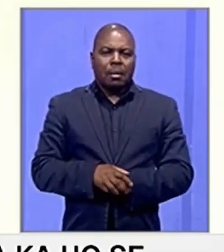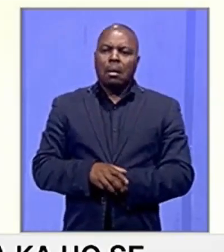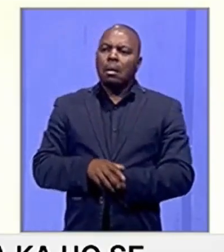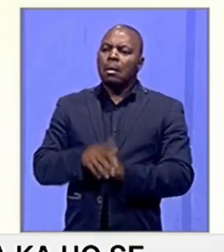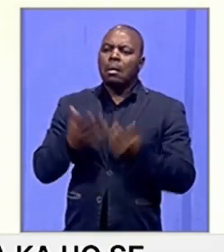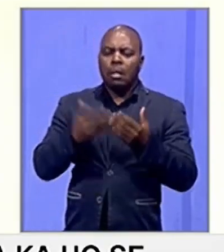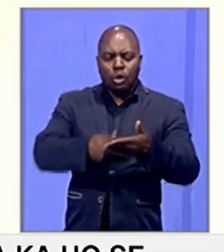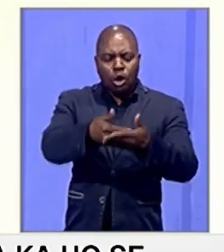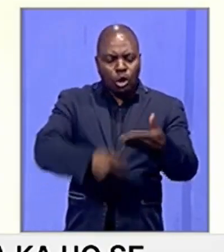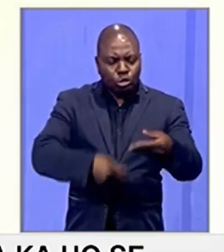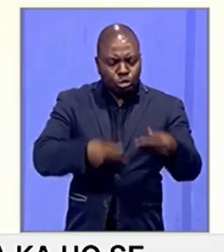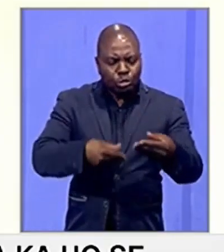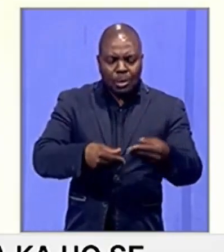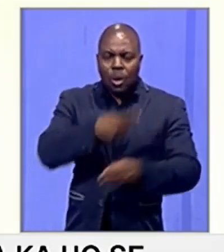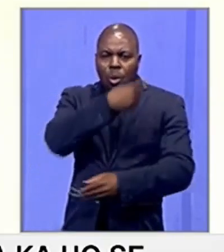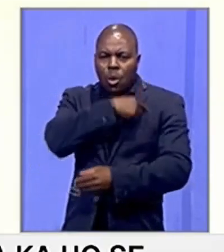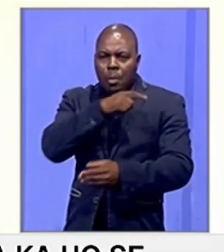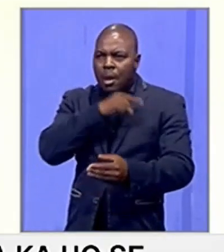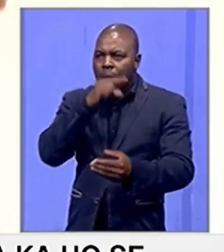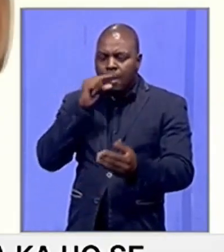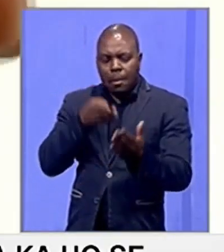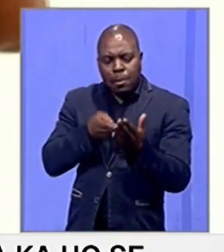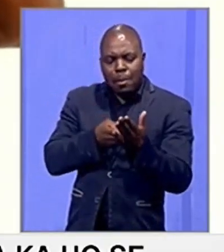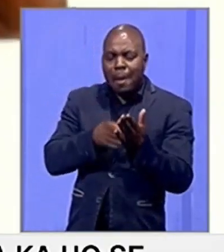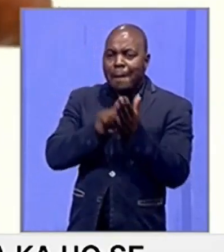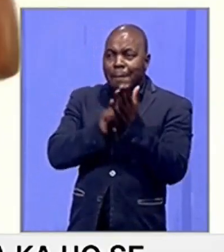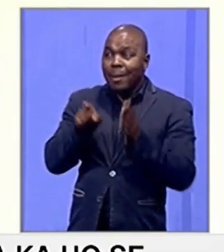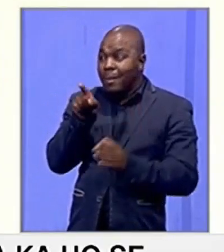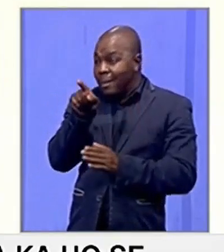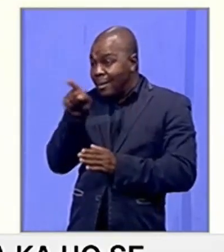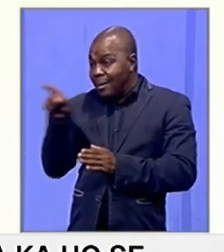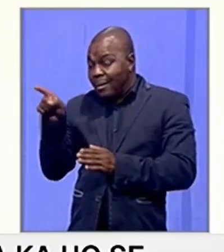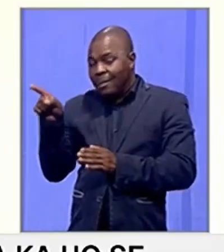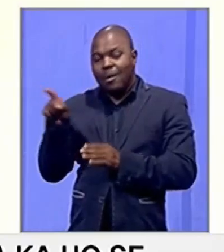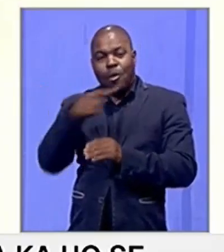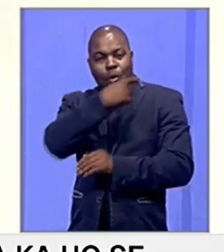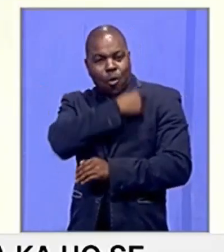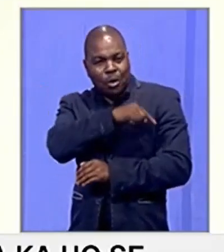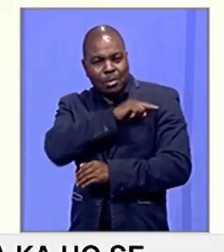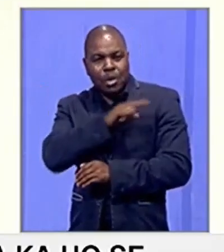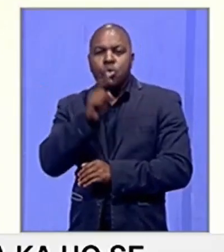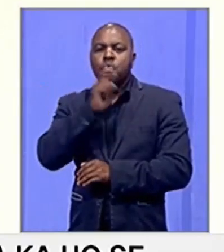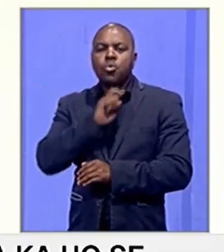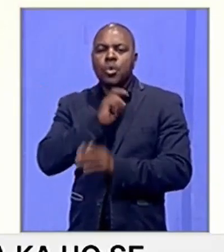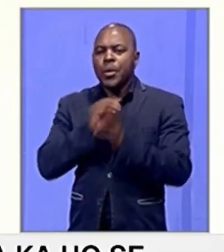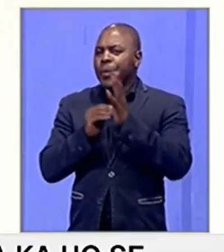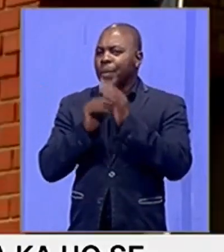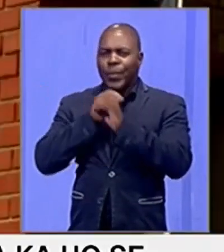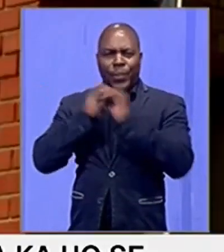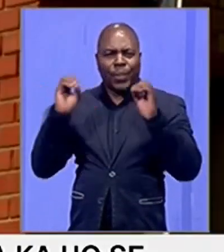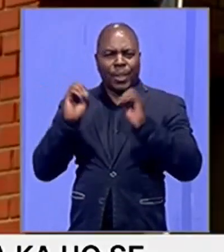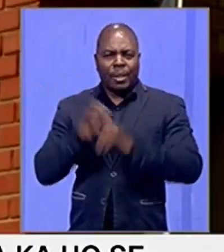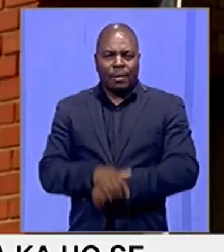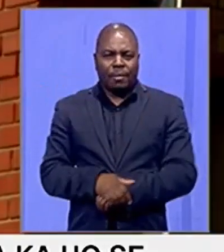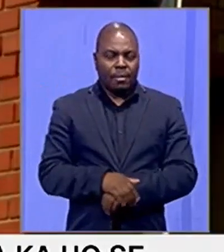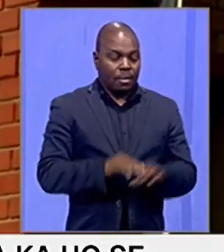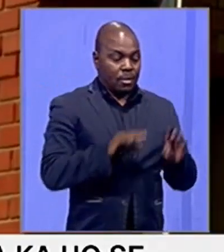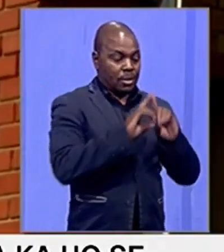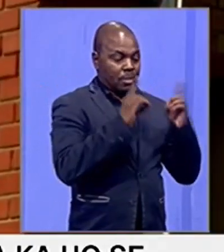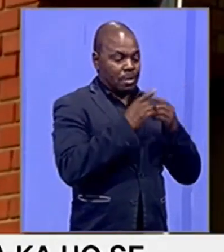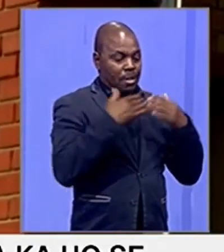akareditswe le di betela tše loreo a le na di dirishwa tša malatlha. Lefapha la boitekanelo